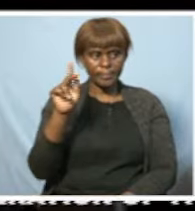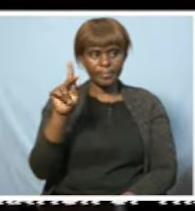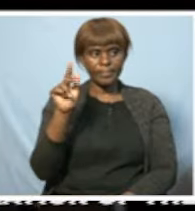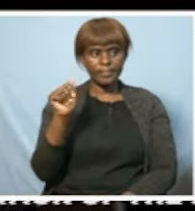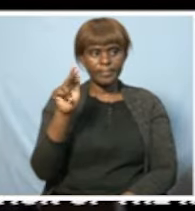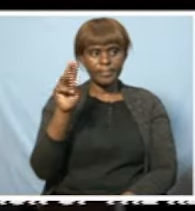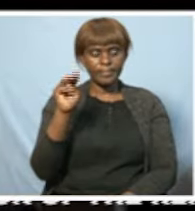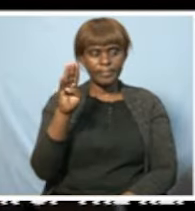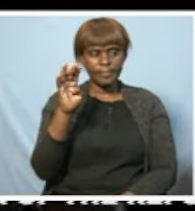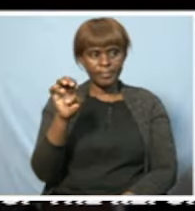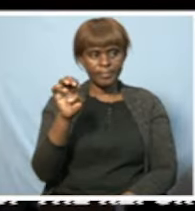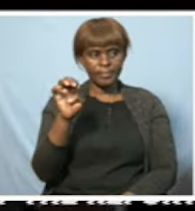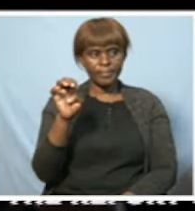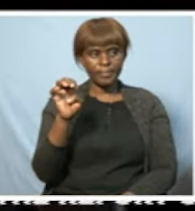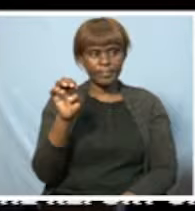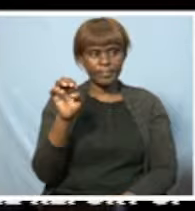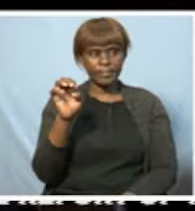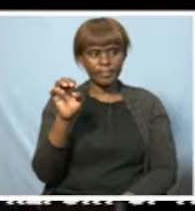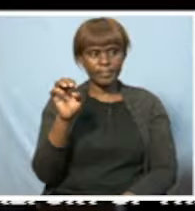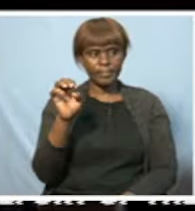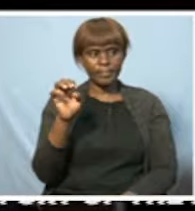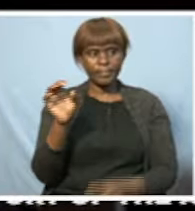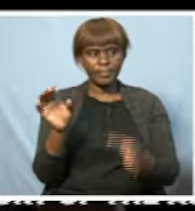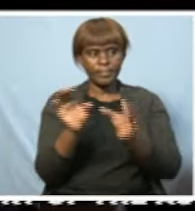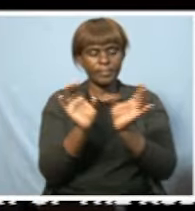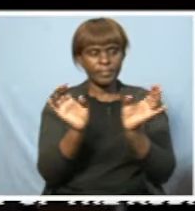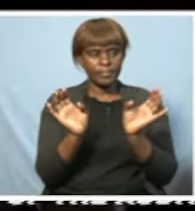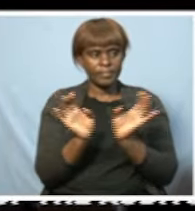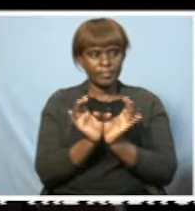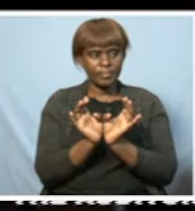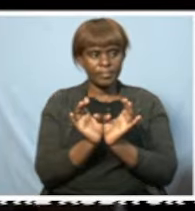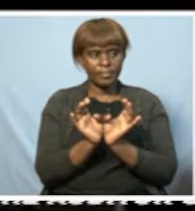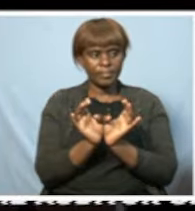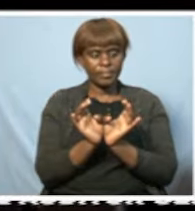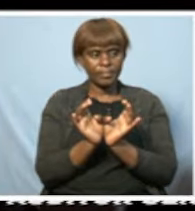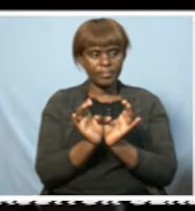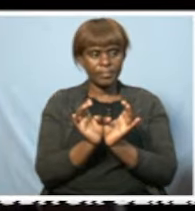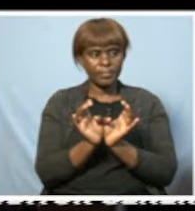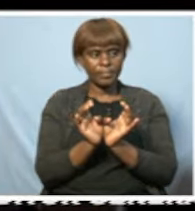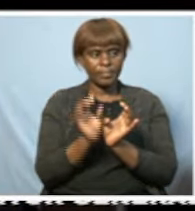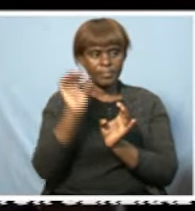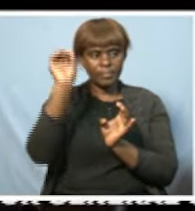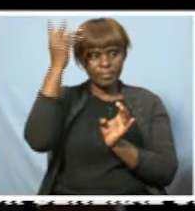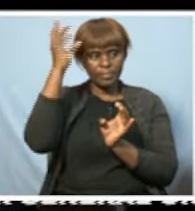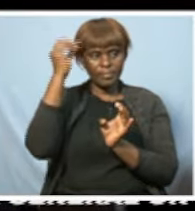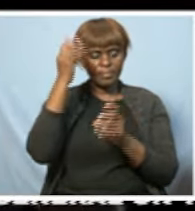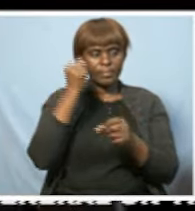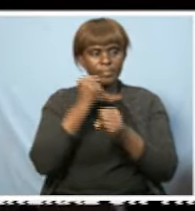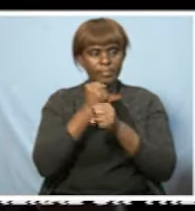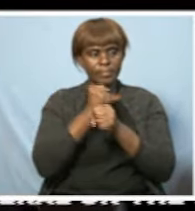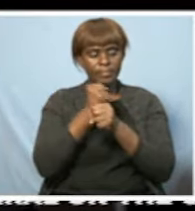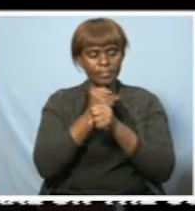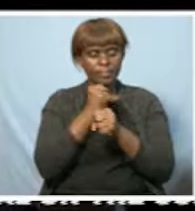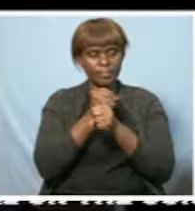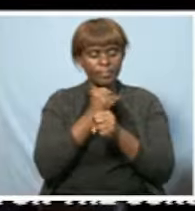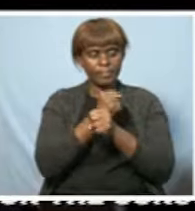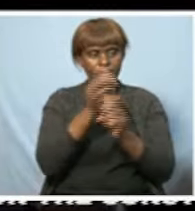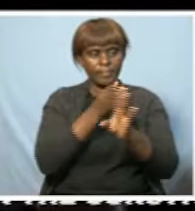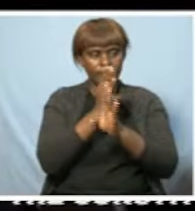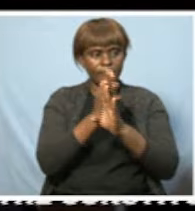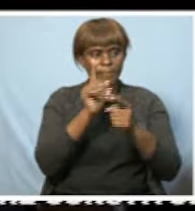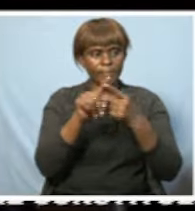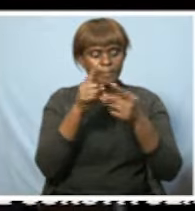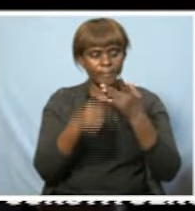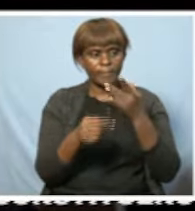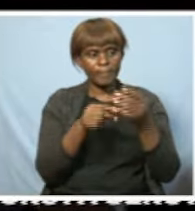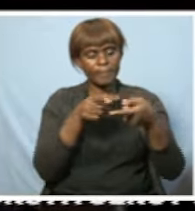It services Kaumbwe constituency, and literally how ambulances work is that they attend to the patient that requires to be